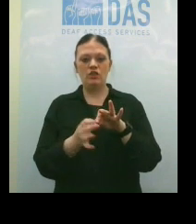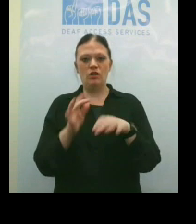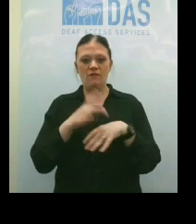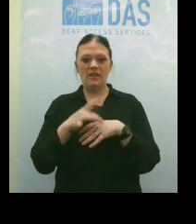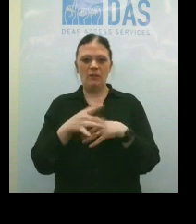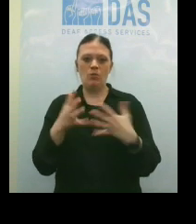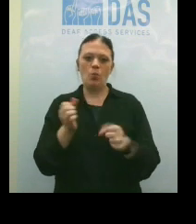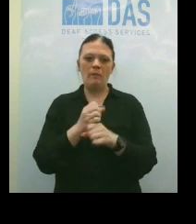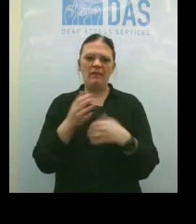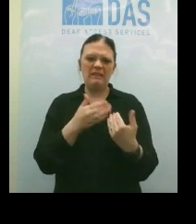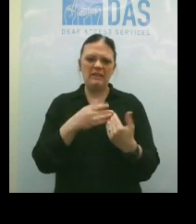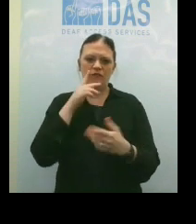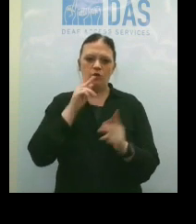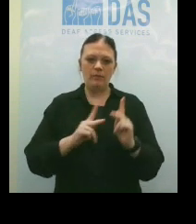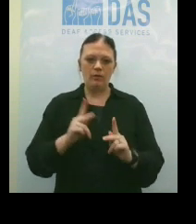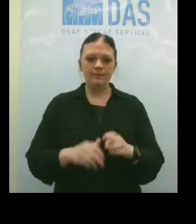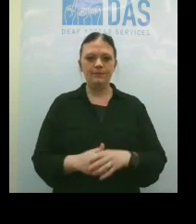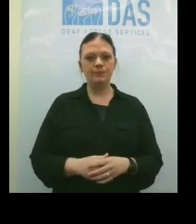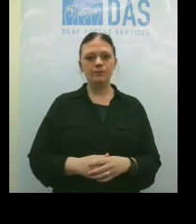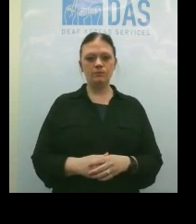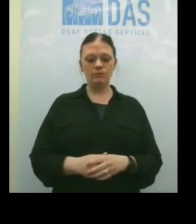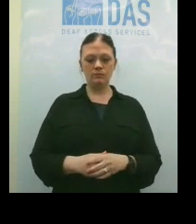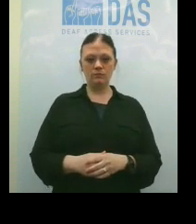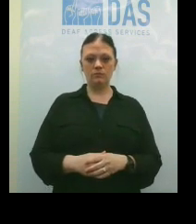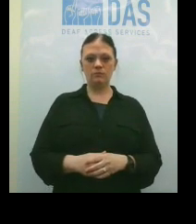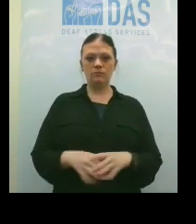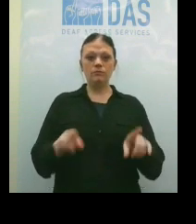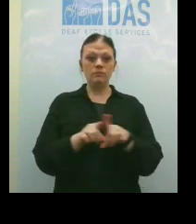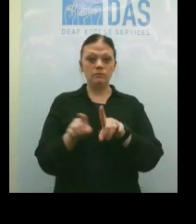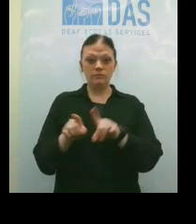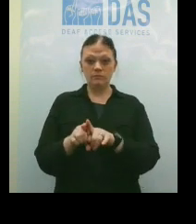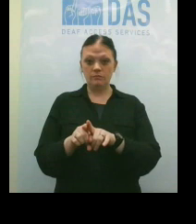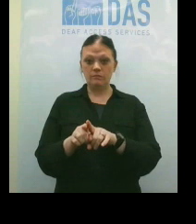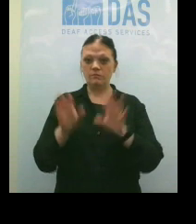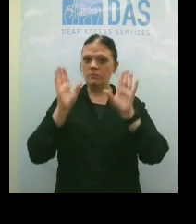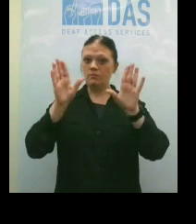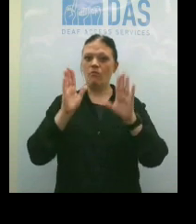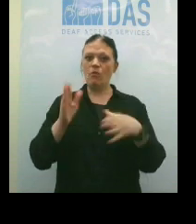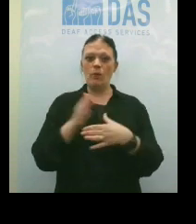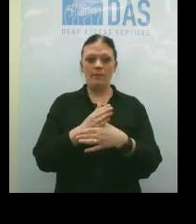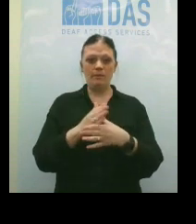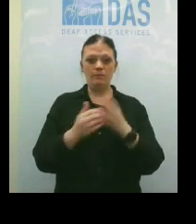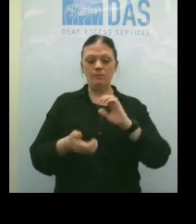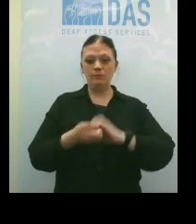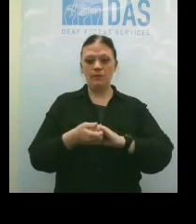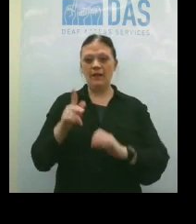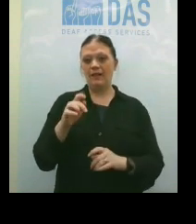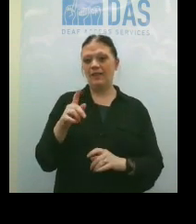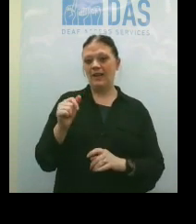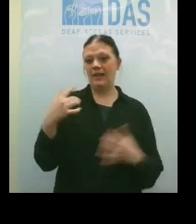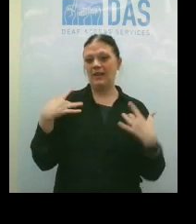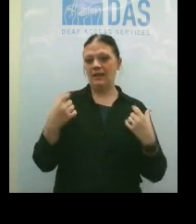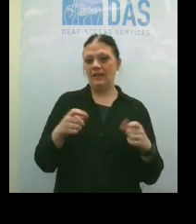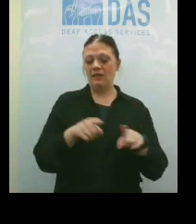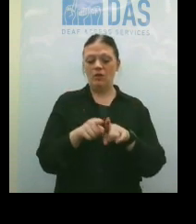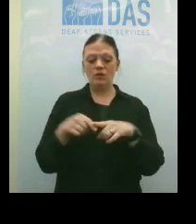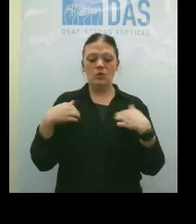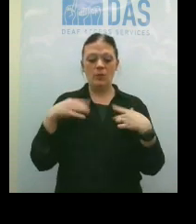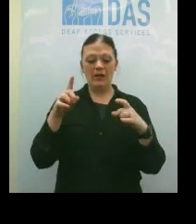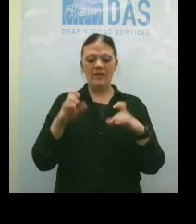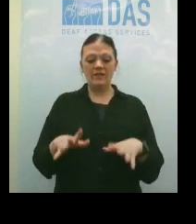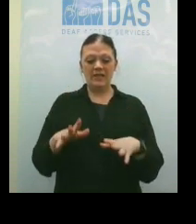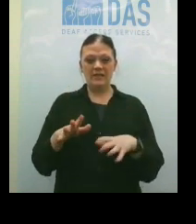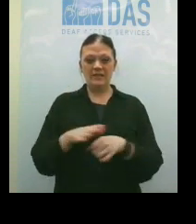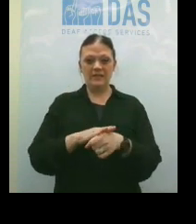people. So also our great partners at Kaleida Health, they also have testing